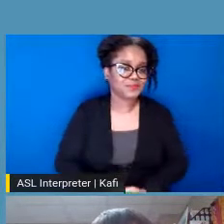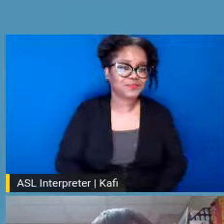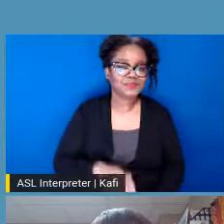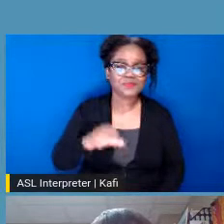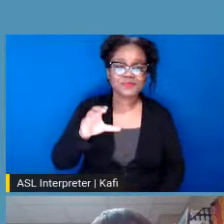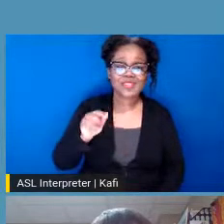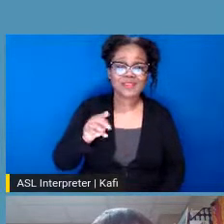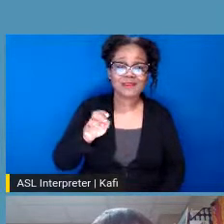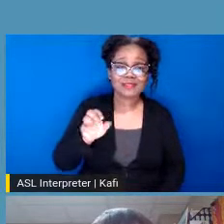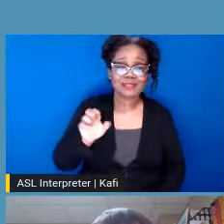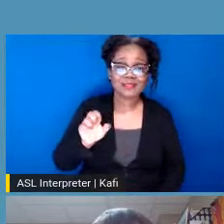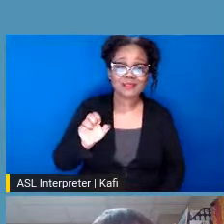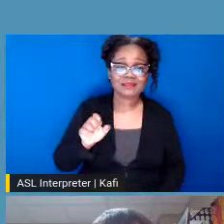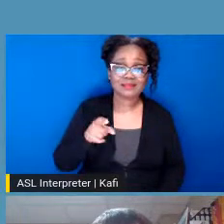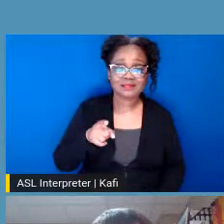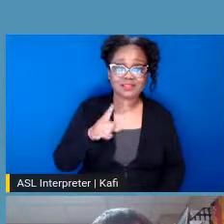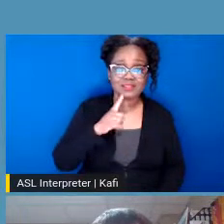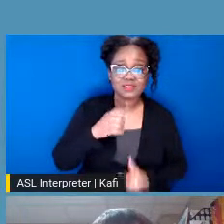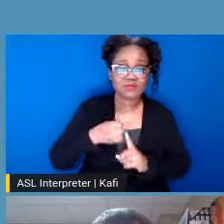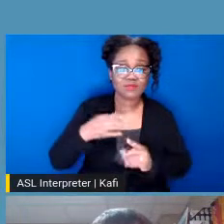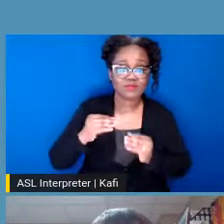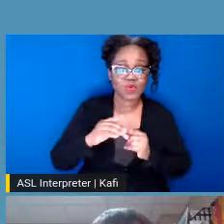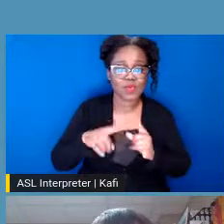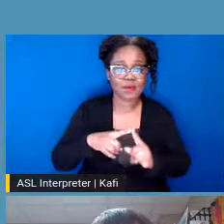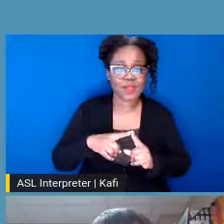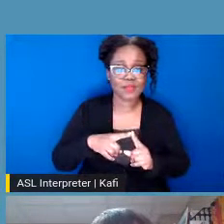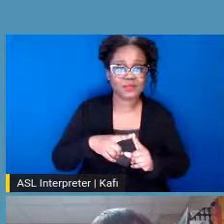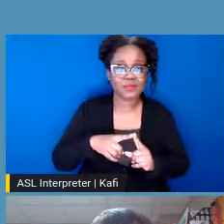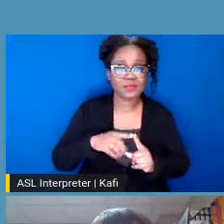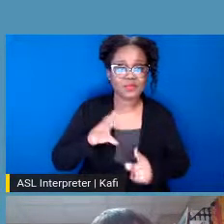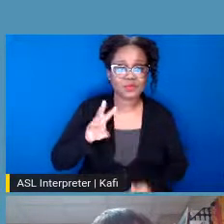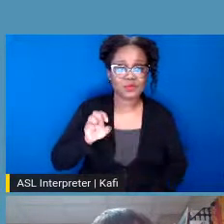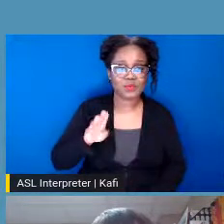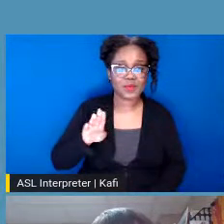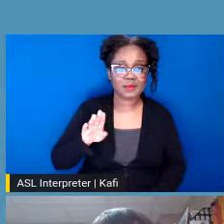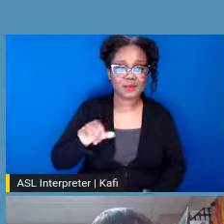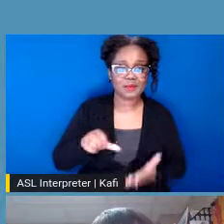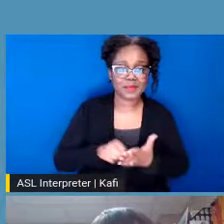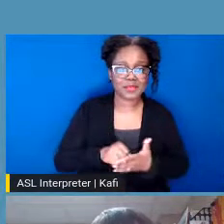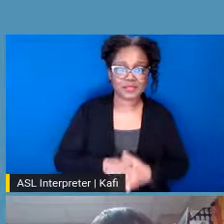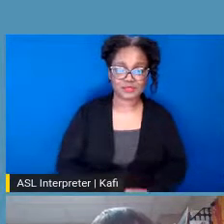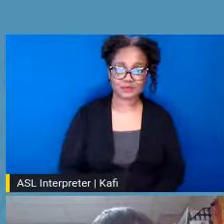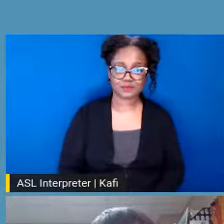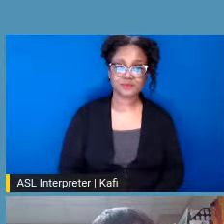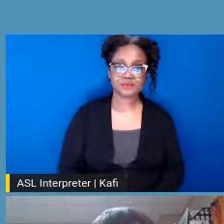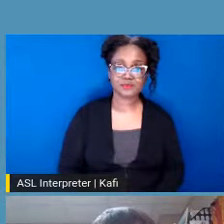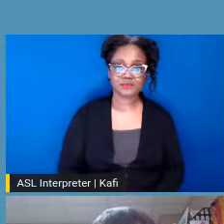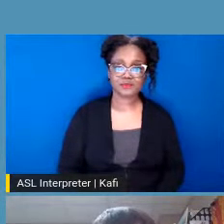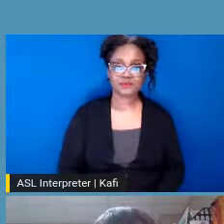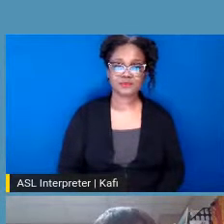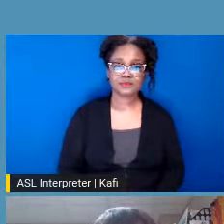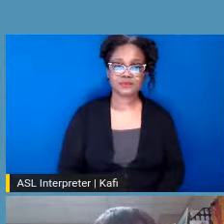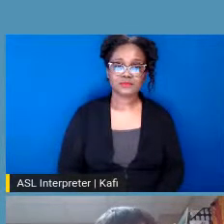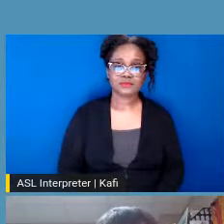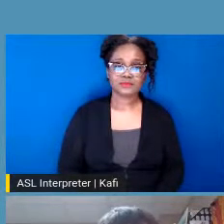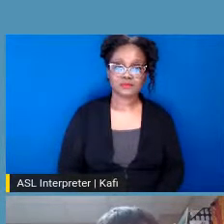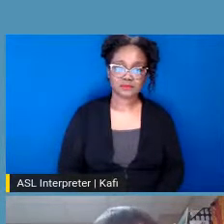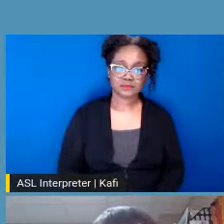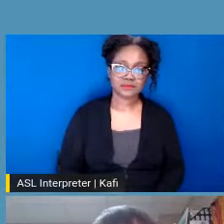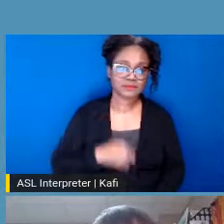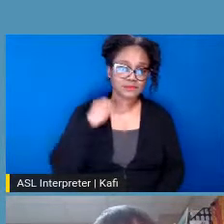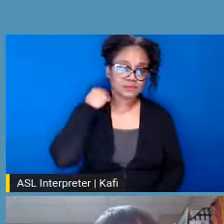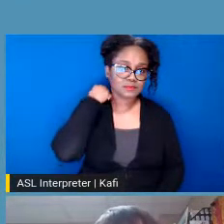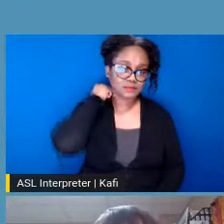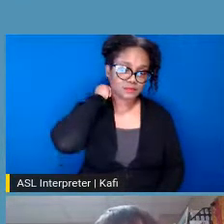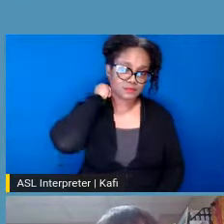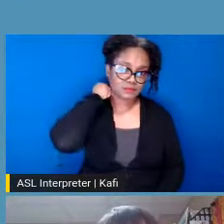more to how she set up the web pages. Yeah, within the Drupal environment that SDSU uses, I